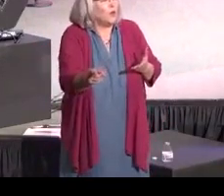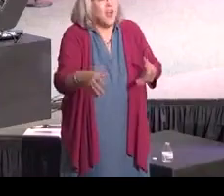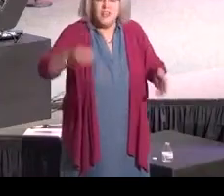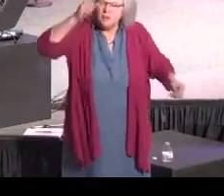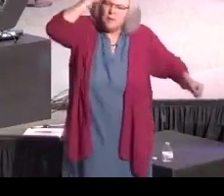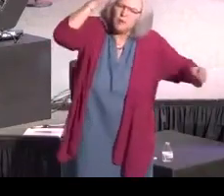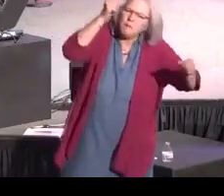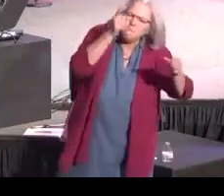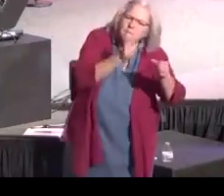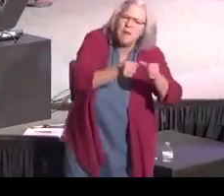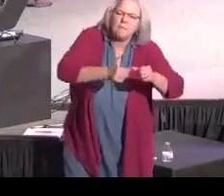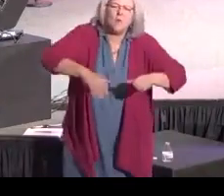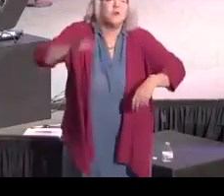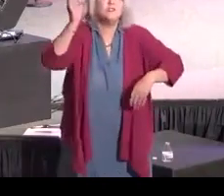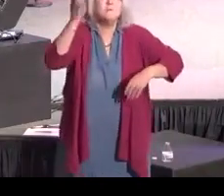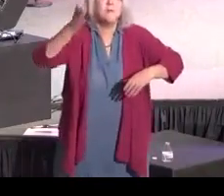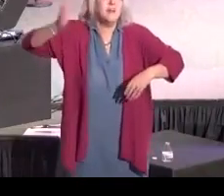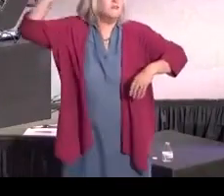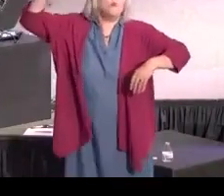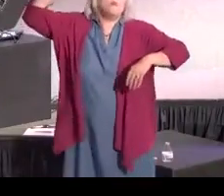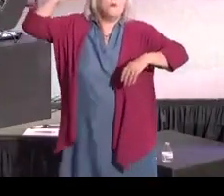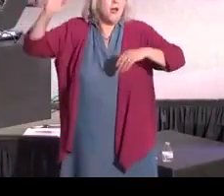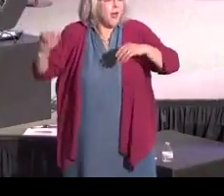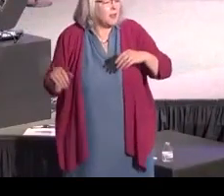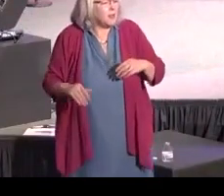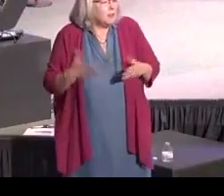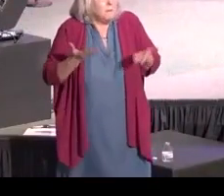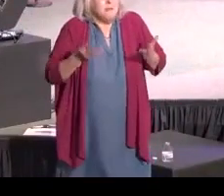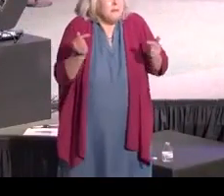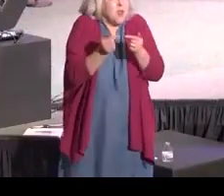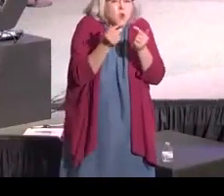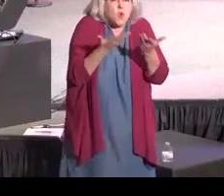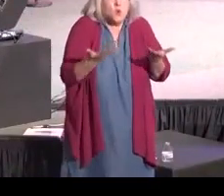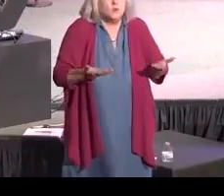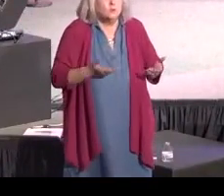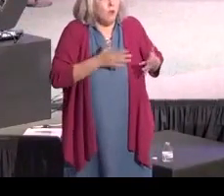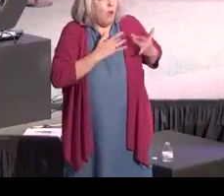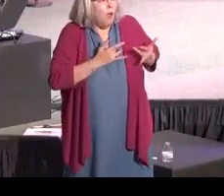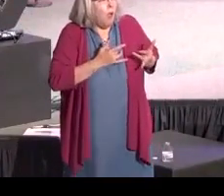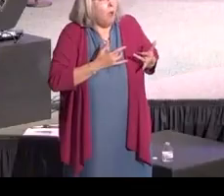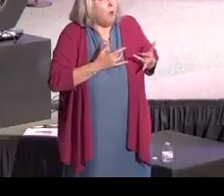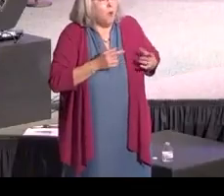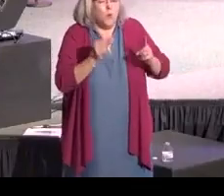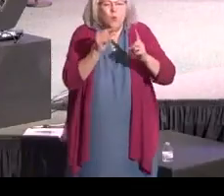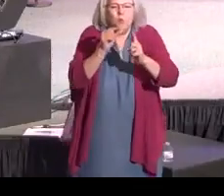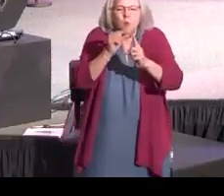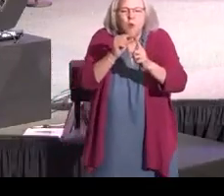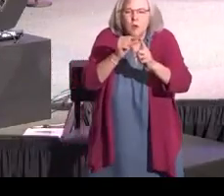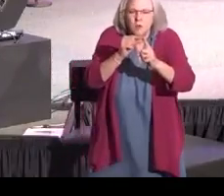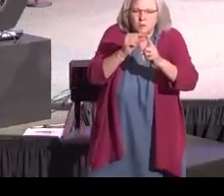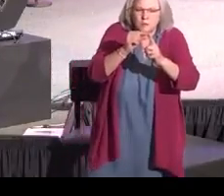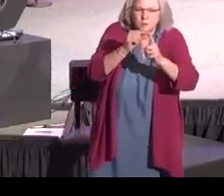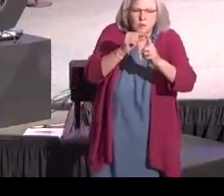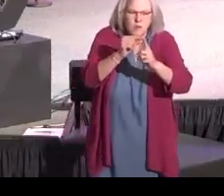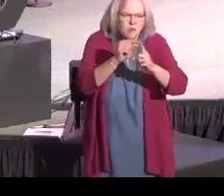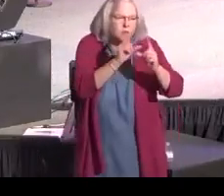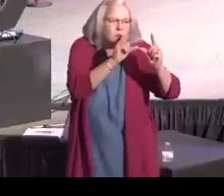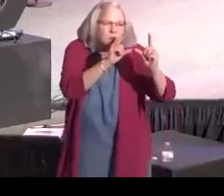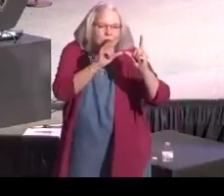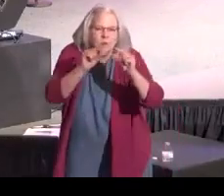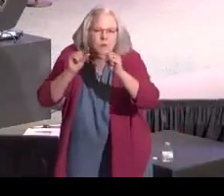have even remembered what your pastor said to you at one point that hurt you. Words. They start